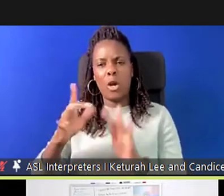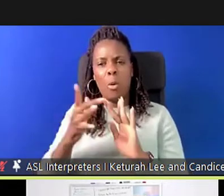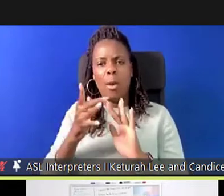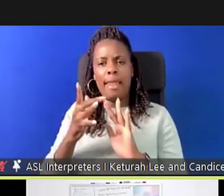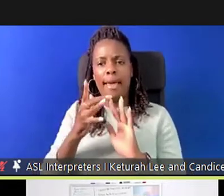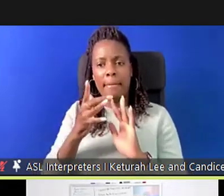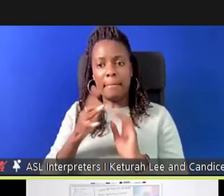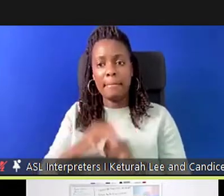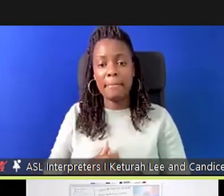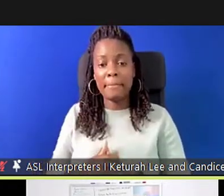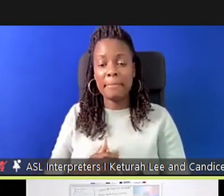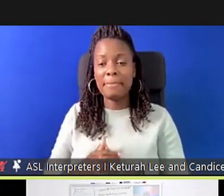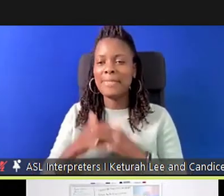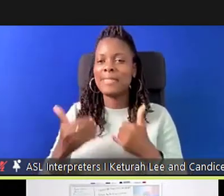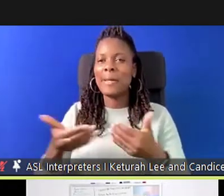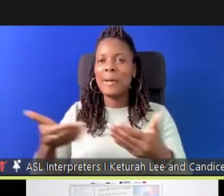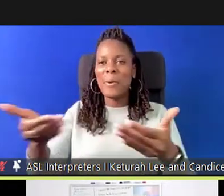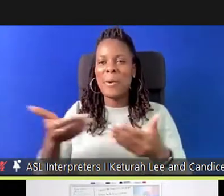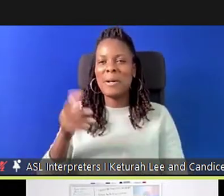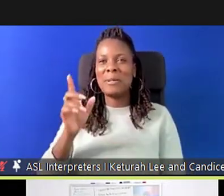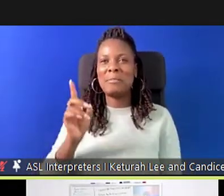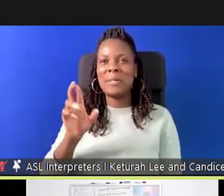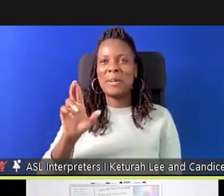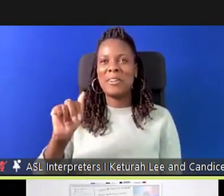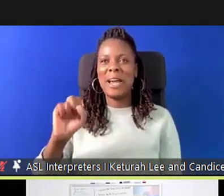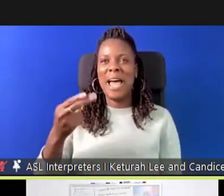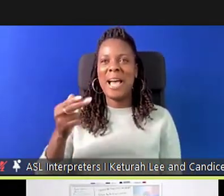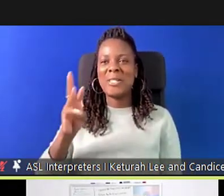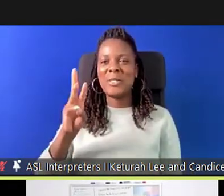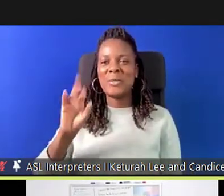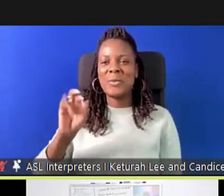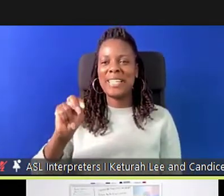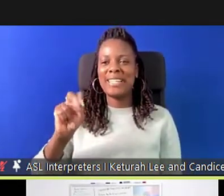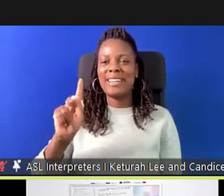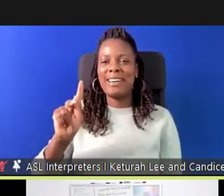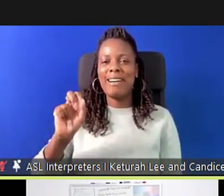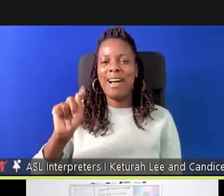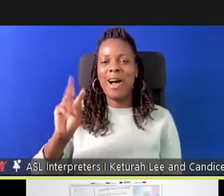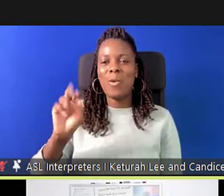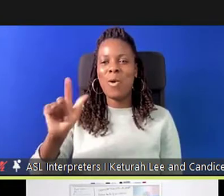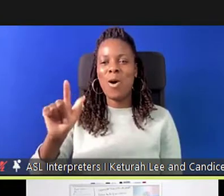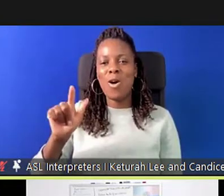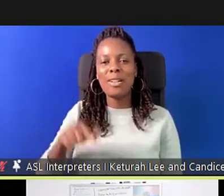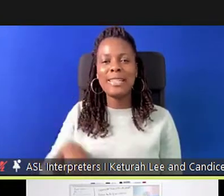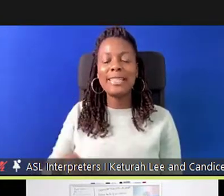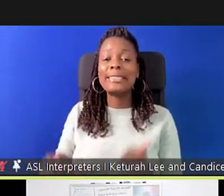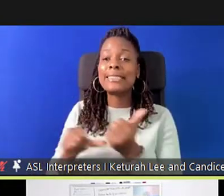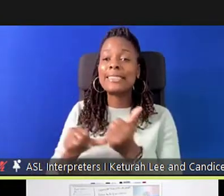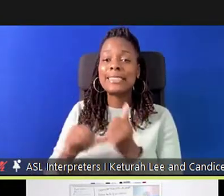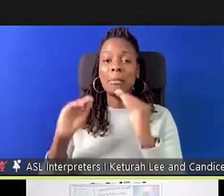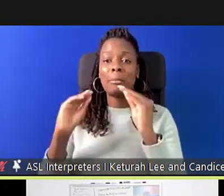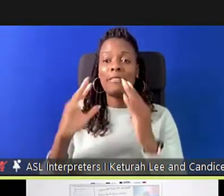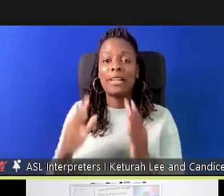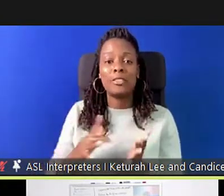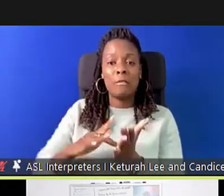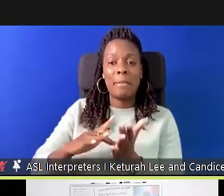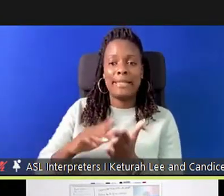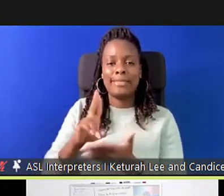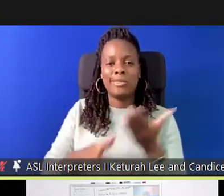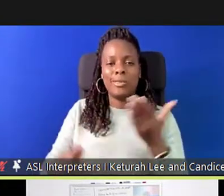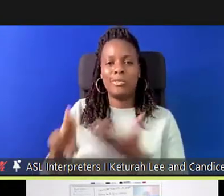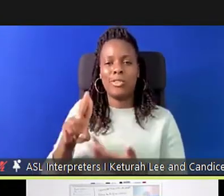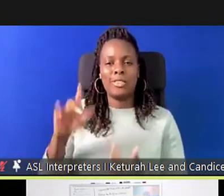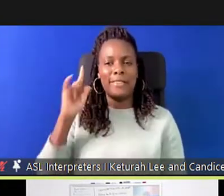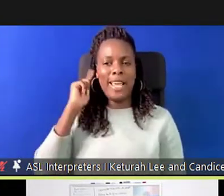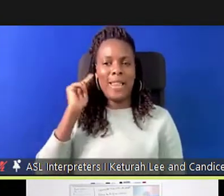I am welcoming Dr. Ashwin Kotwal, who is an assistant professor of medicine at the University of California, San Francisco.